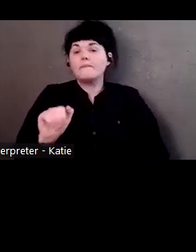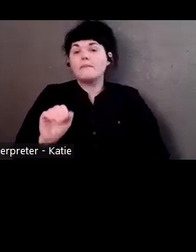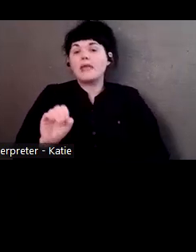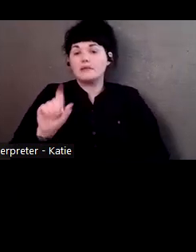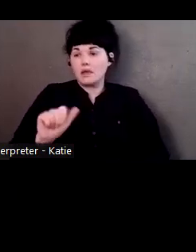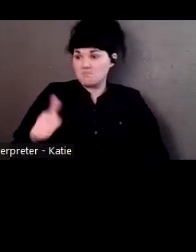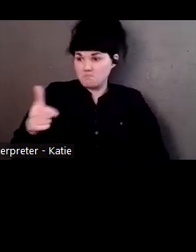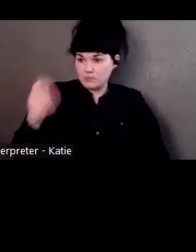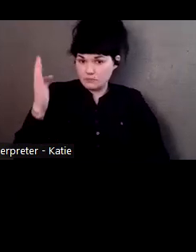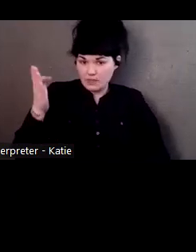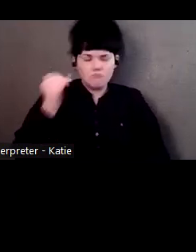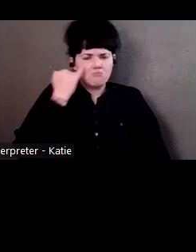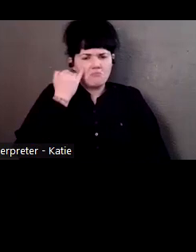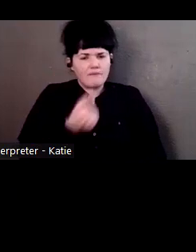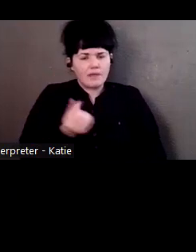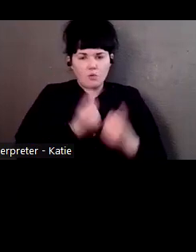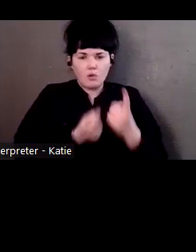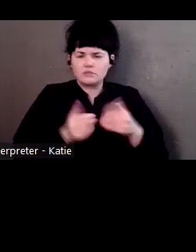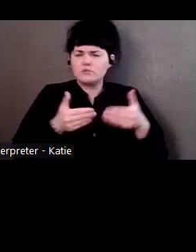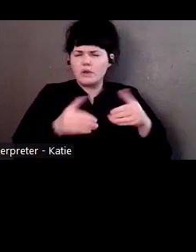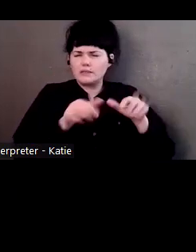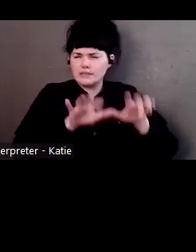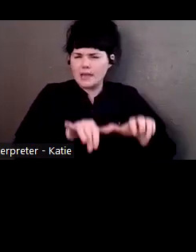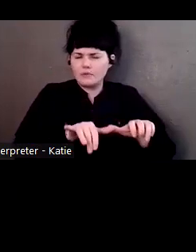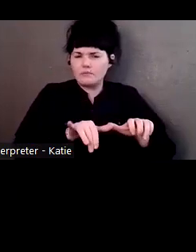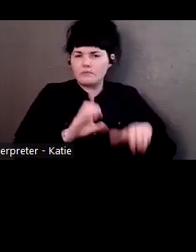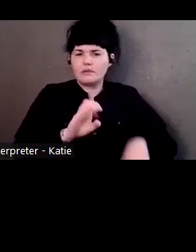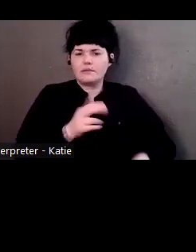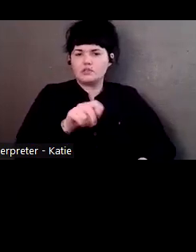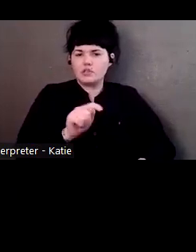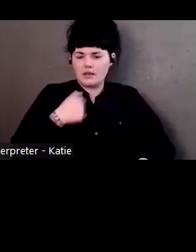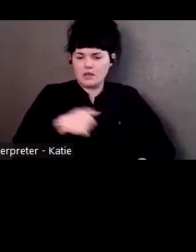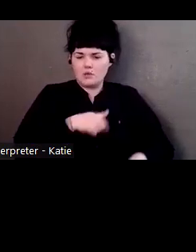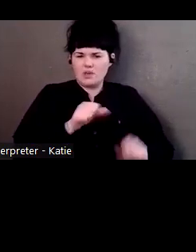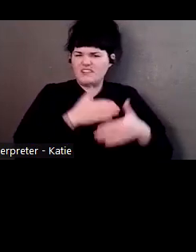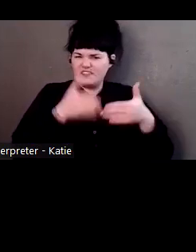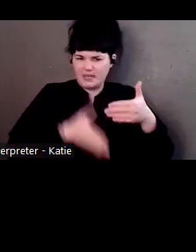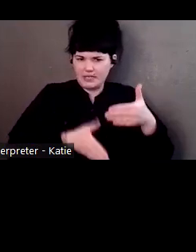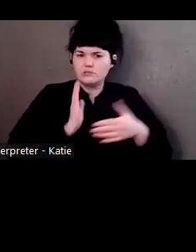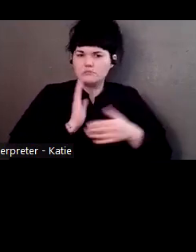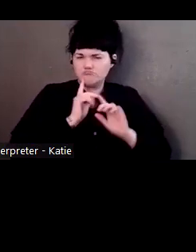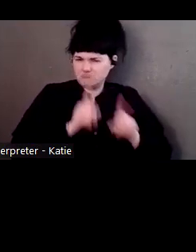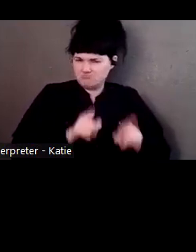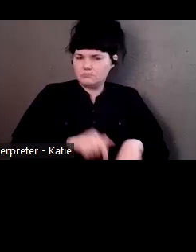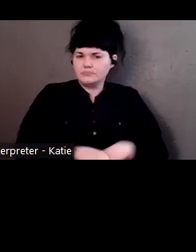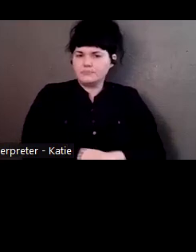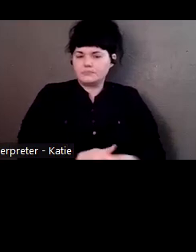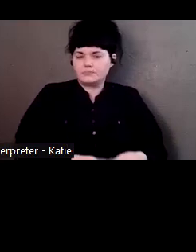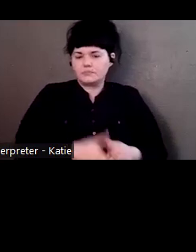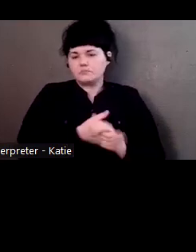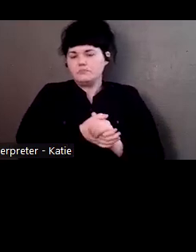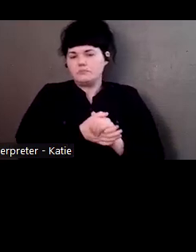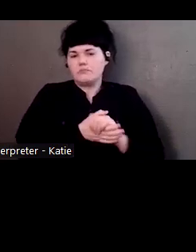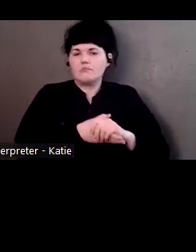has questions, you can just you put them in the chat, and then we can finish off with questions, and then everybody can kind of tap